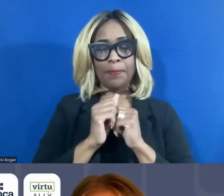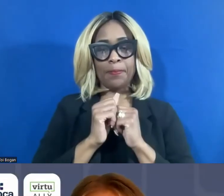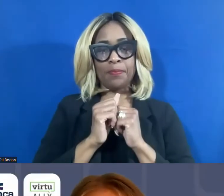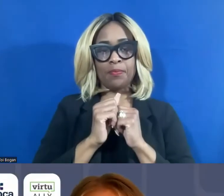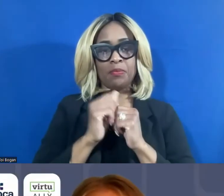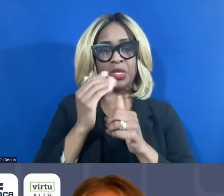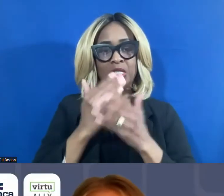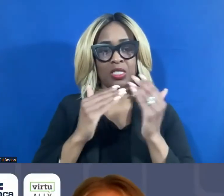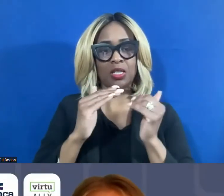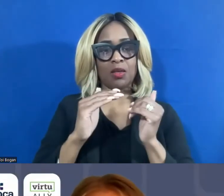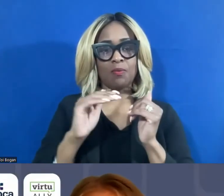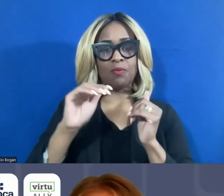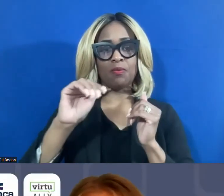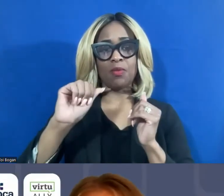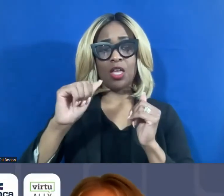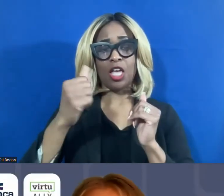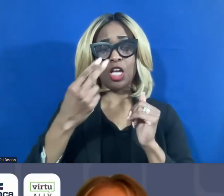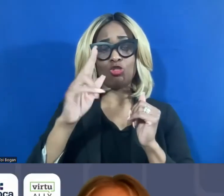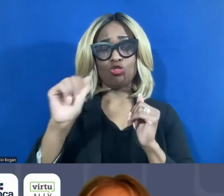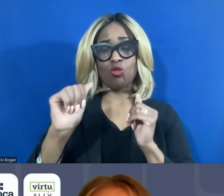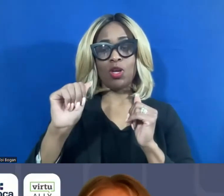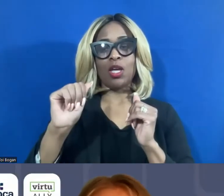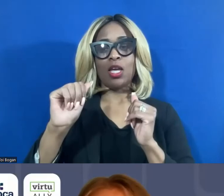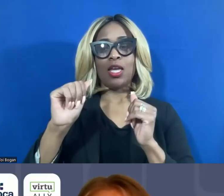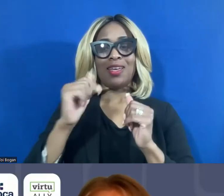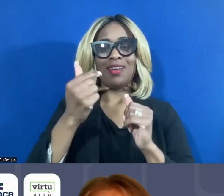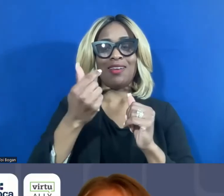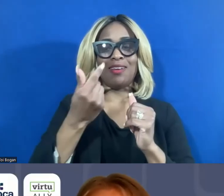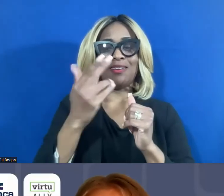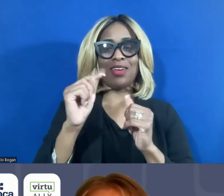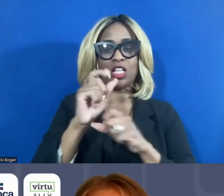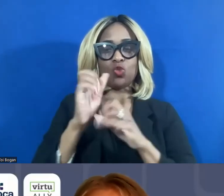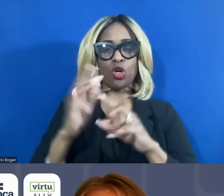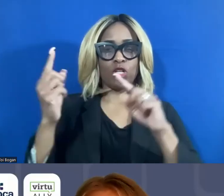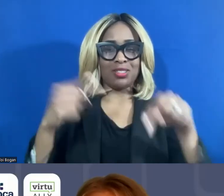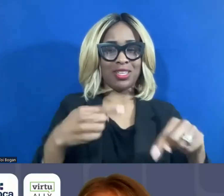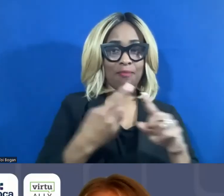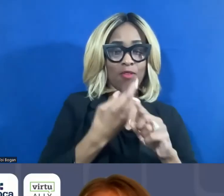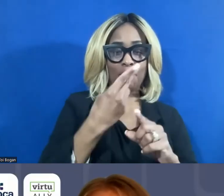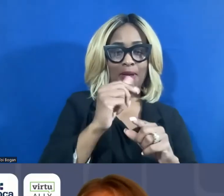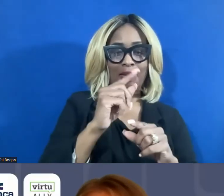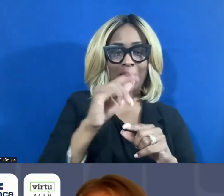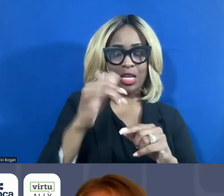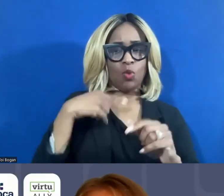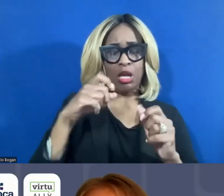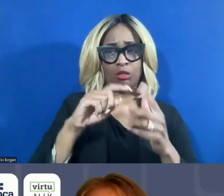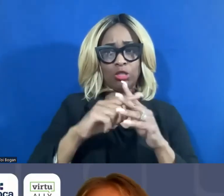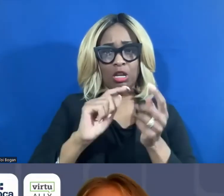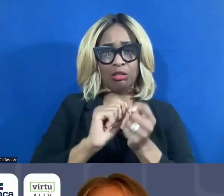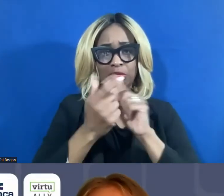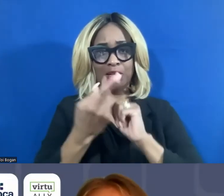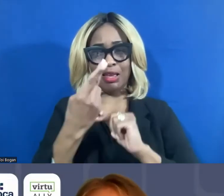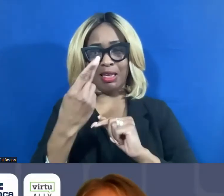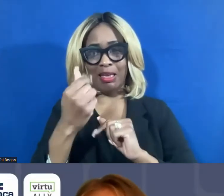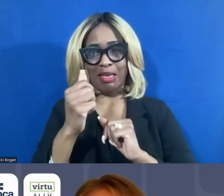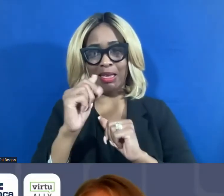of our H2A guest workers come over from Haiti, that did give us a need to start translating into Haitian Creole and